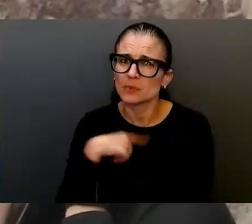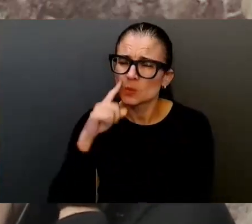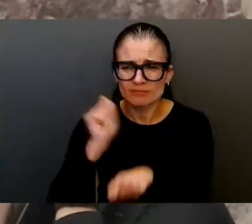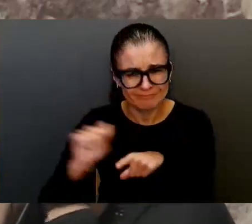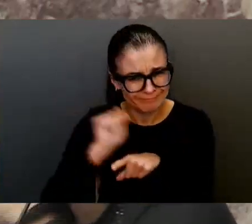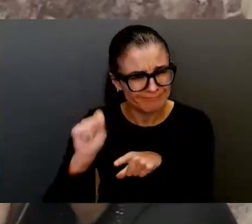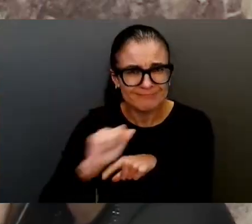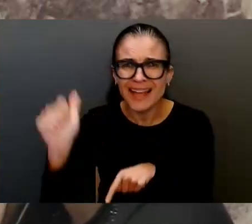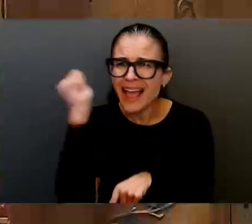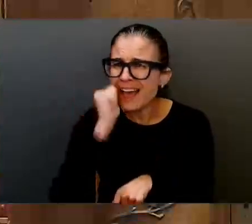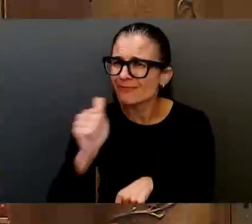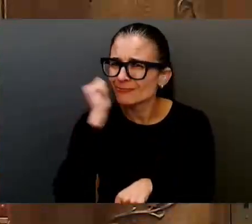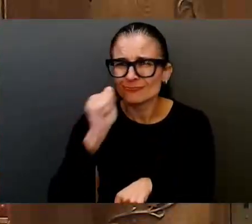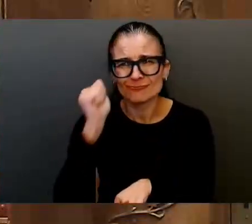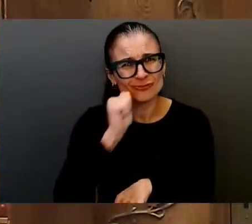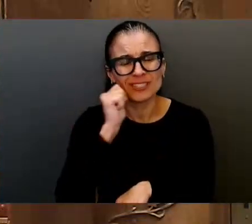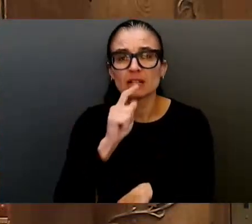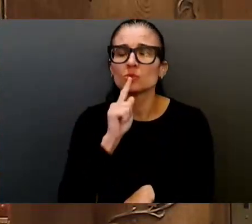children's lives.